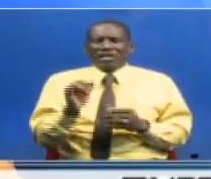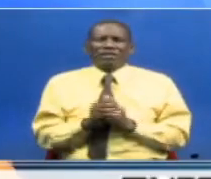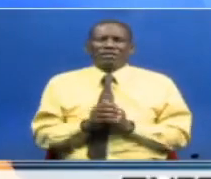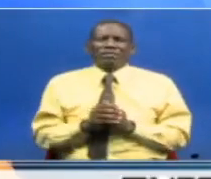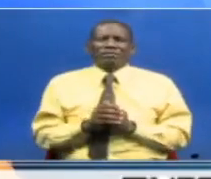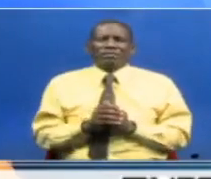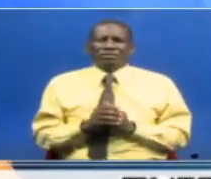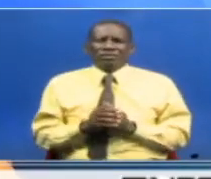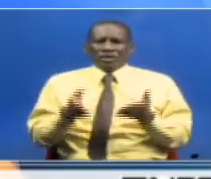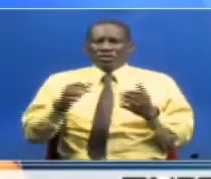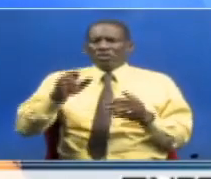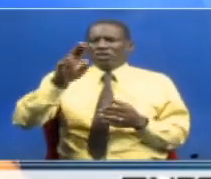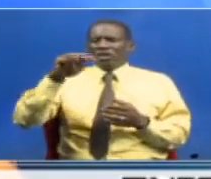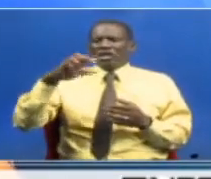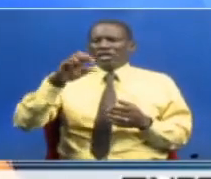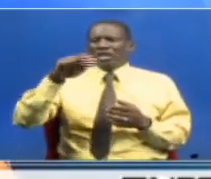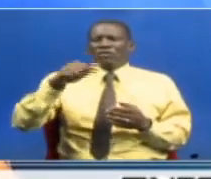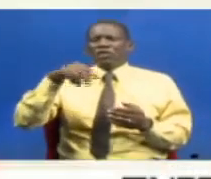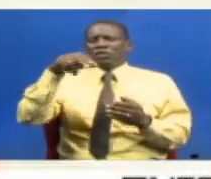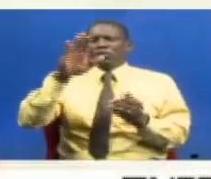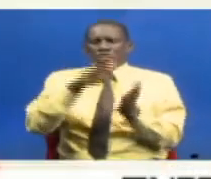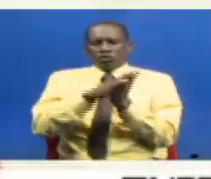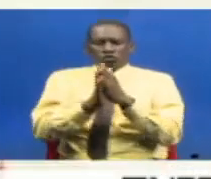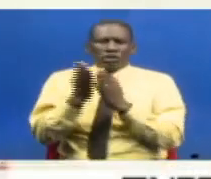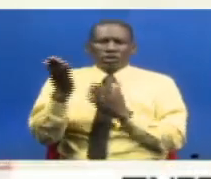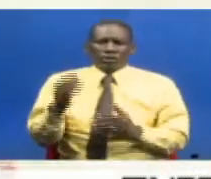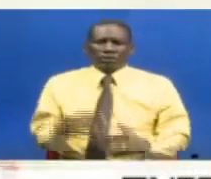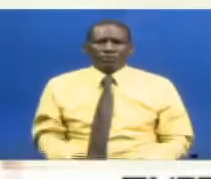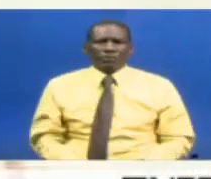Investigations. Gina Kirori has more.